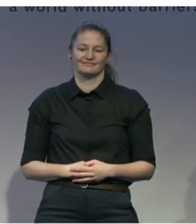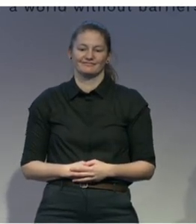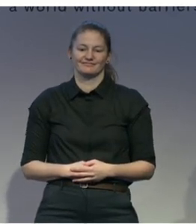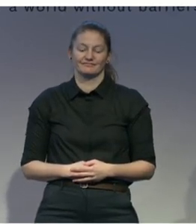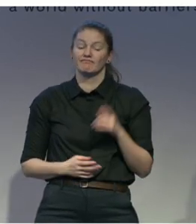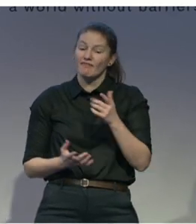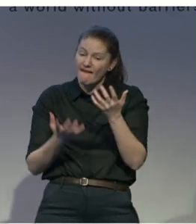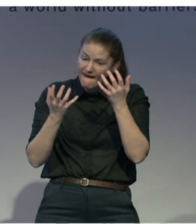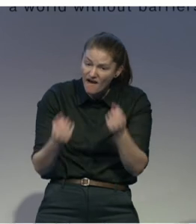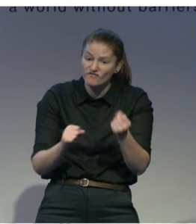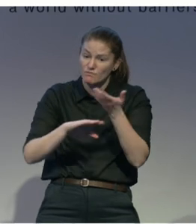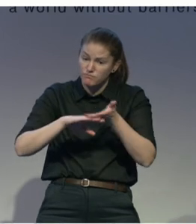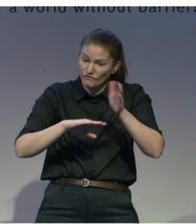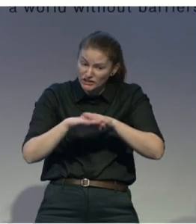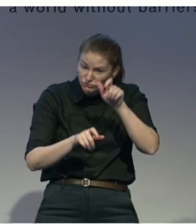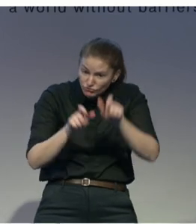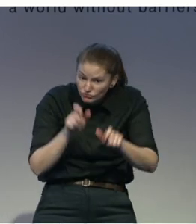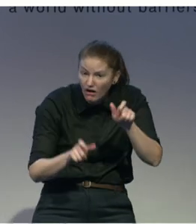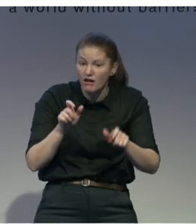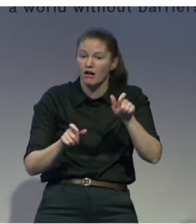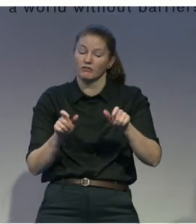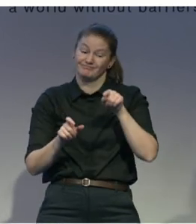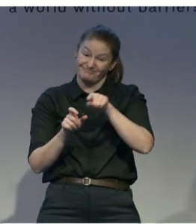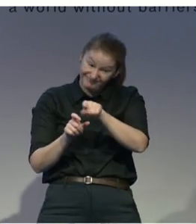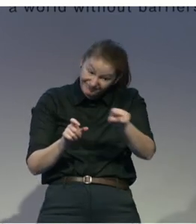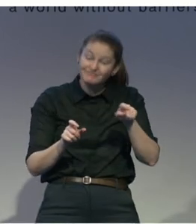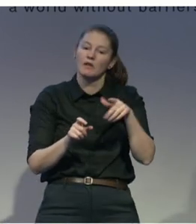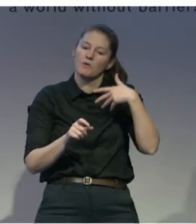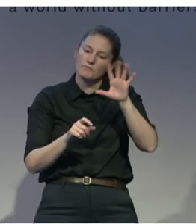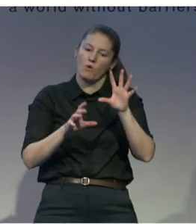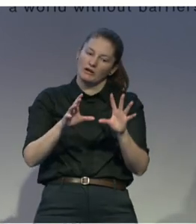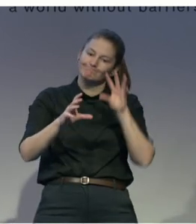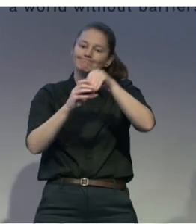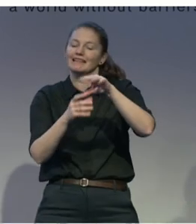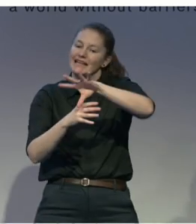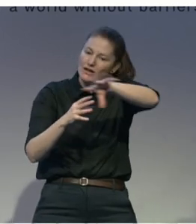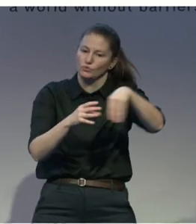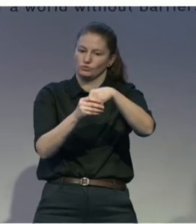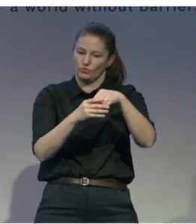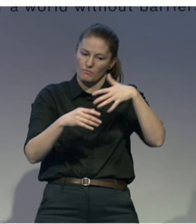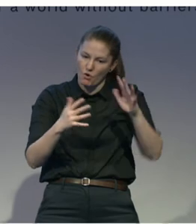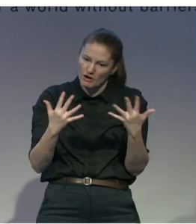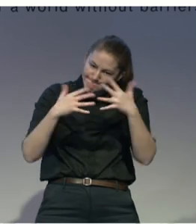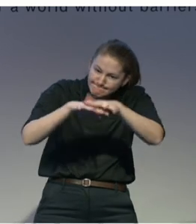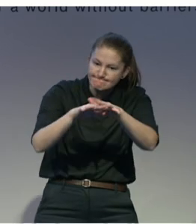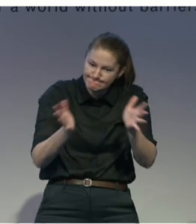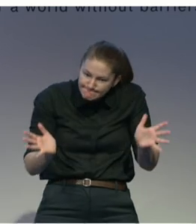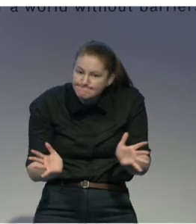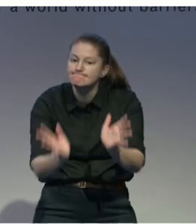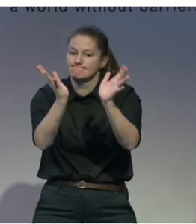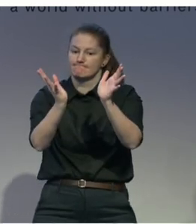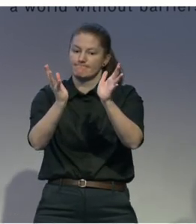make change to be more inclusive. We tried to talk to the authorities, and normally the door was